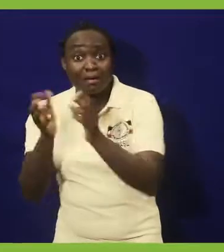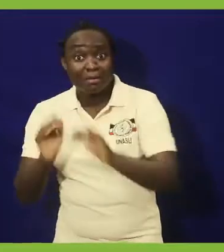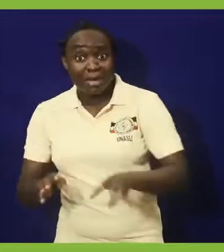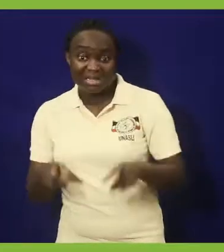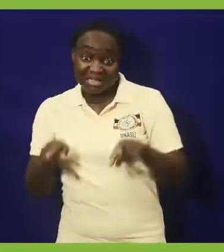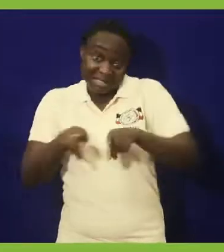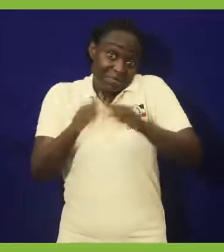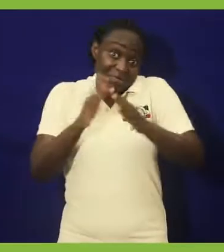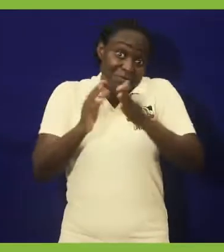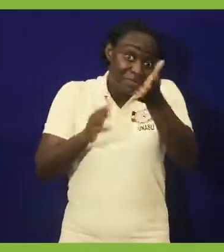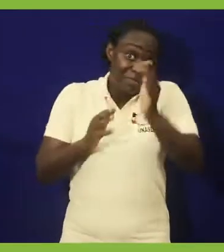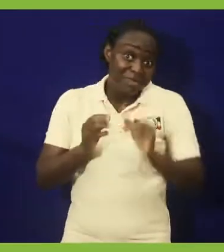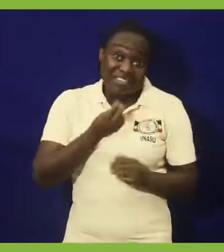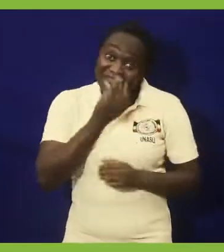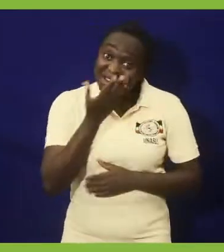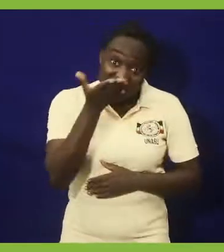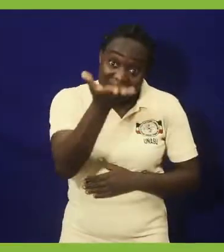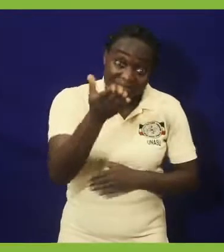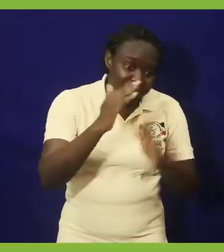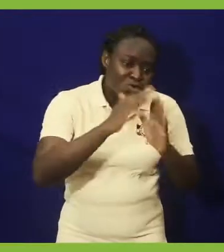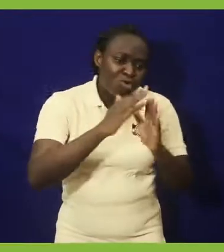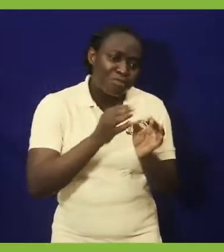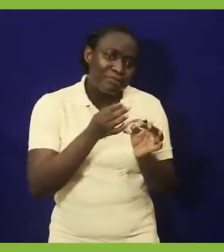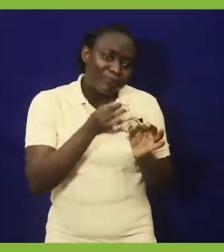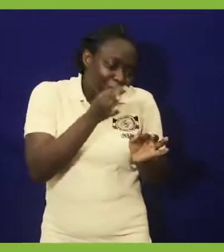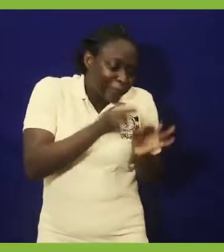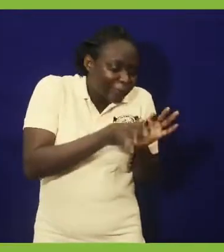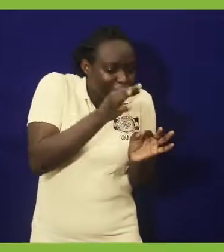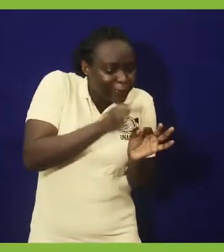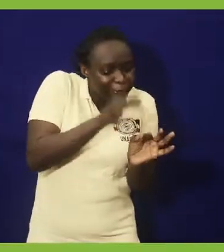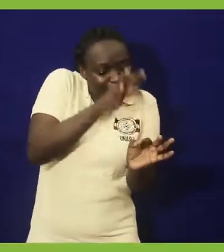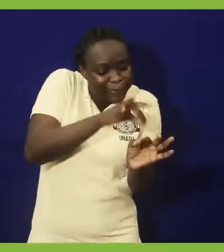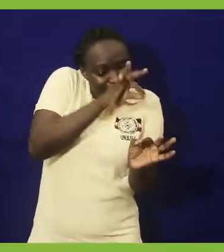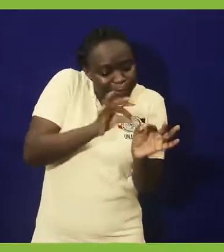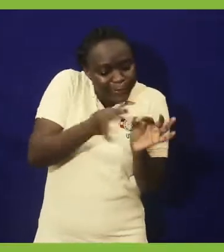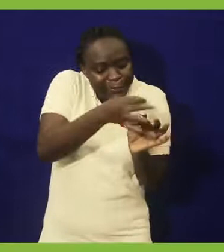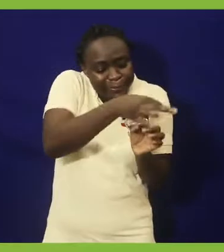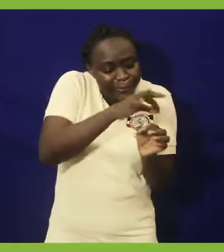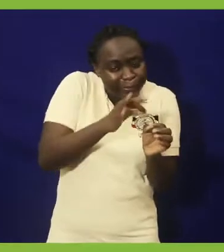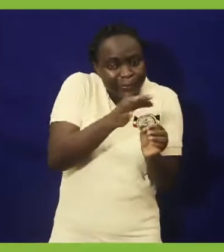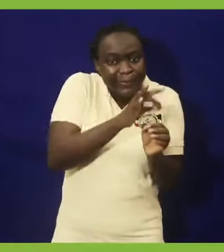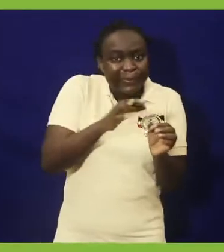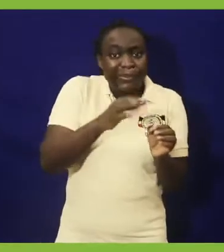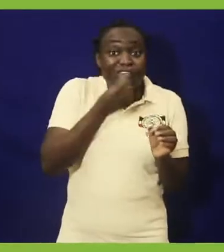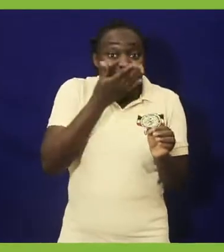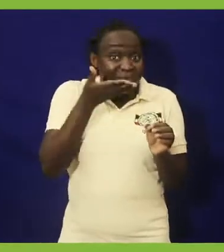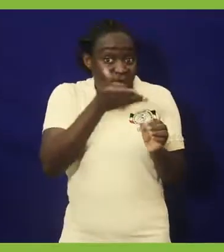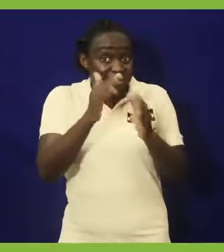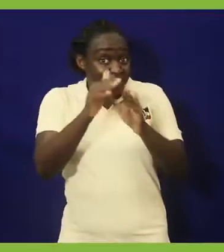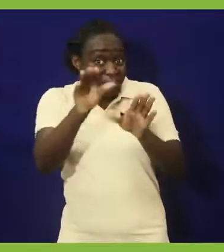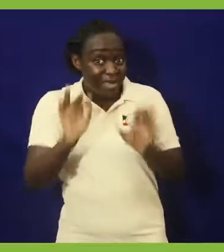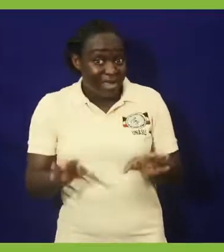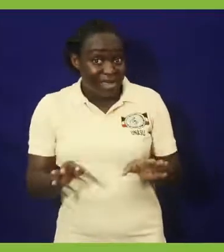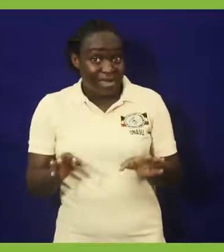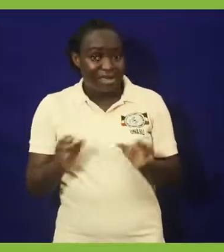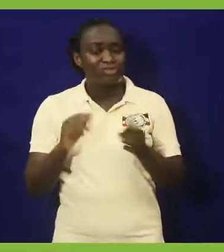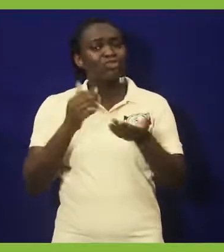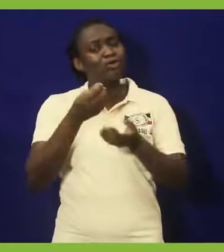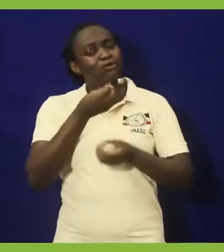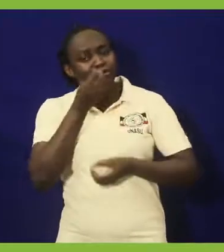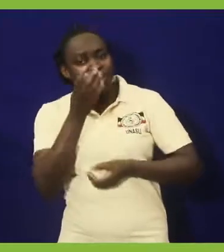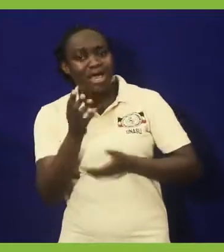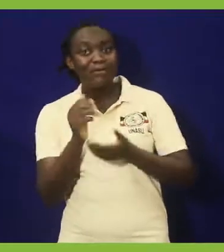room? Flowers are there. So that's one of the uses of flowers, for decoration, for